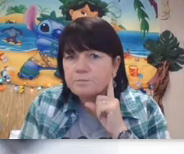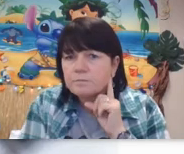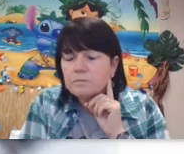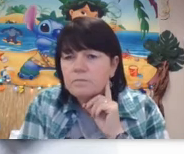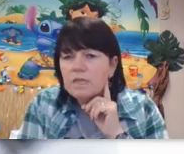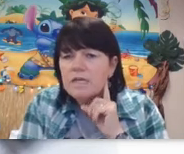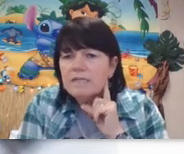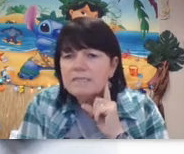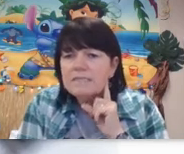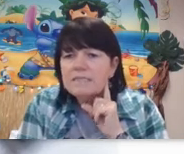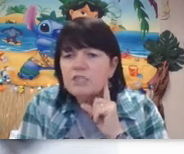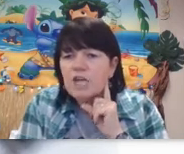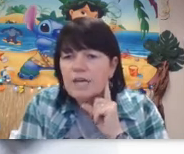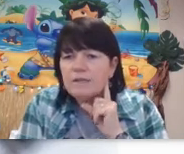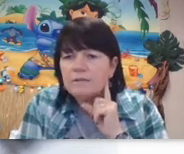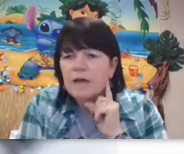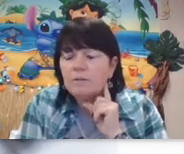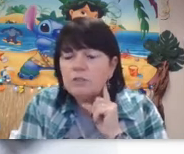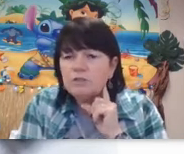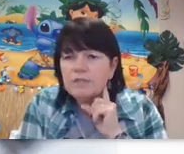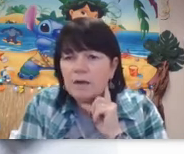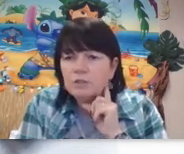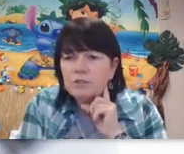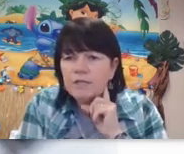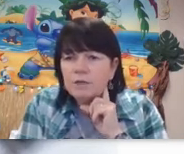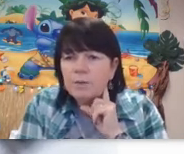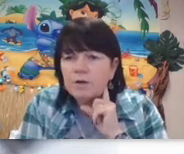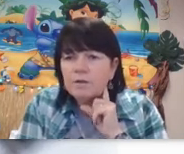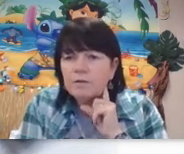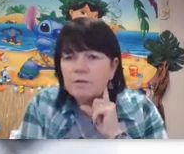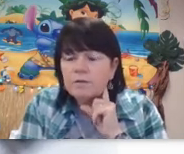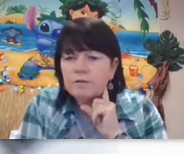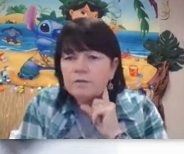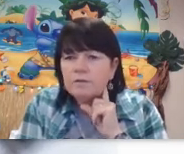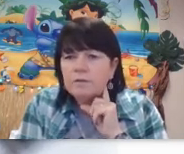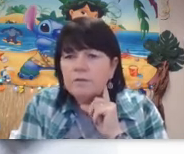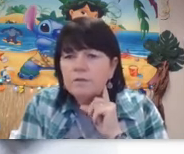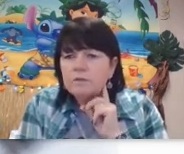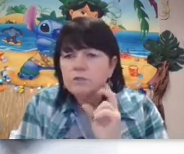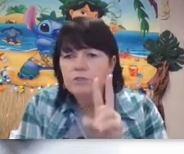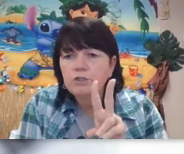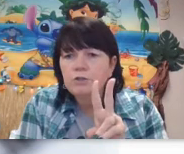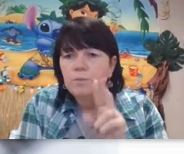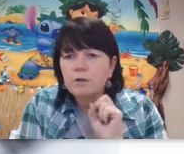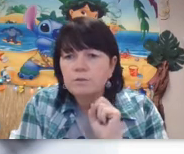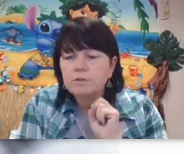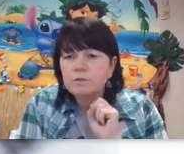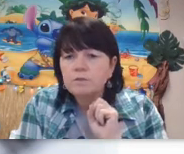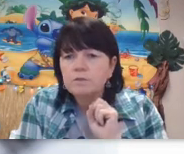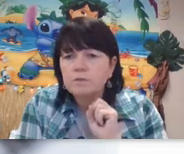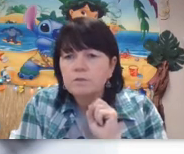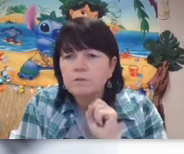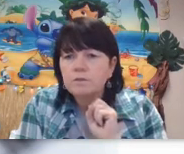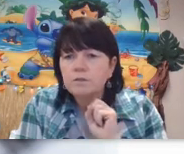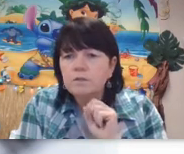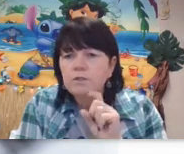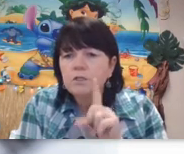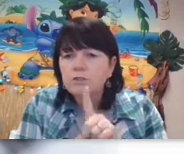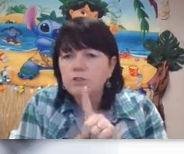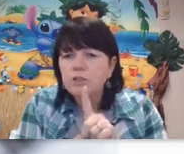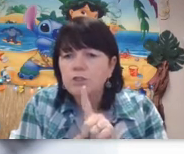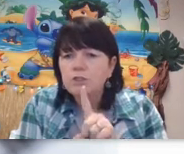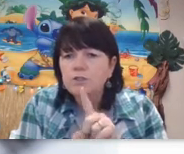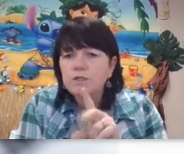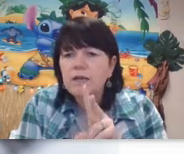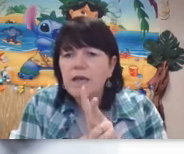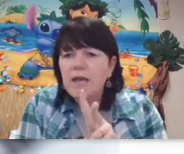one. This is a chain. How would you take it apart? Just two parts.